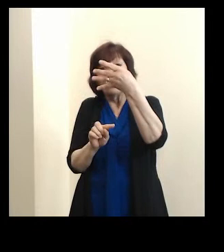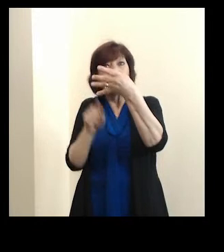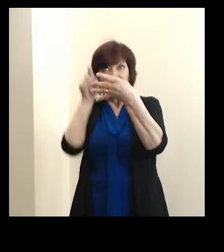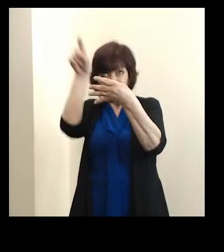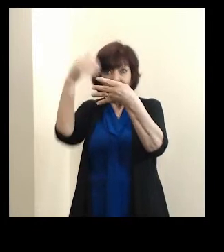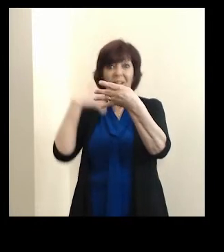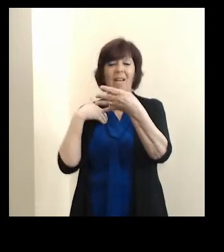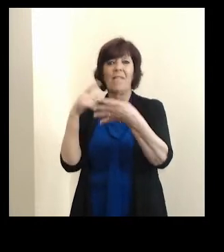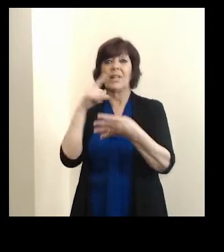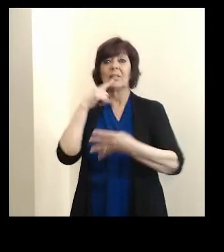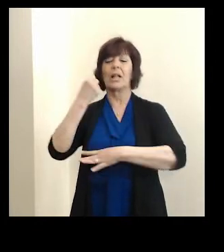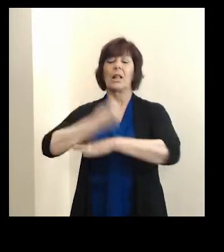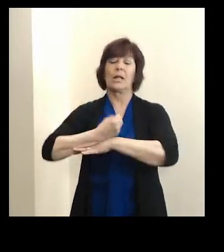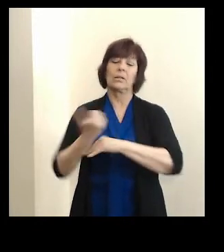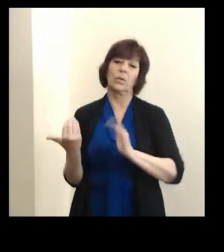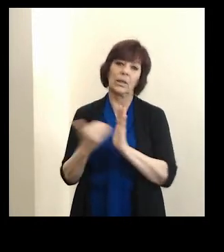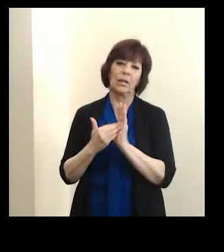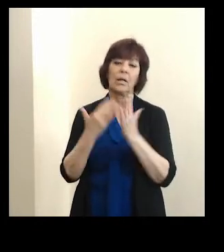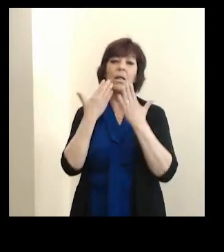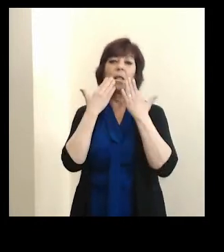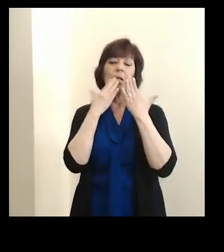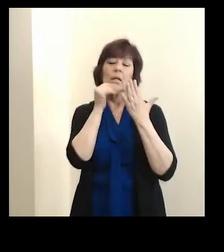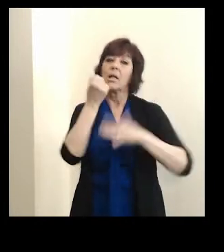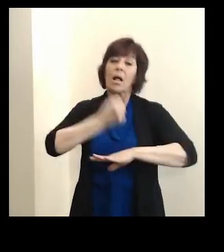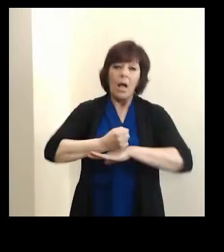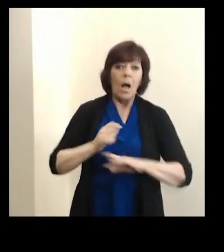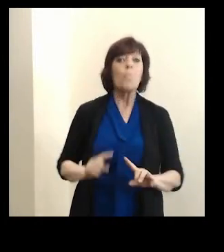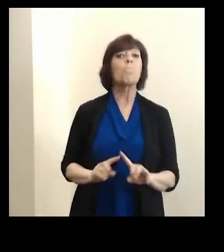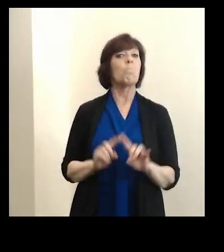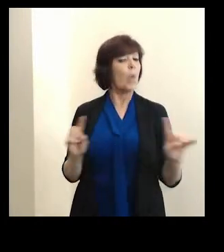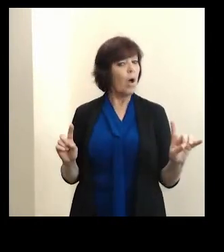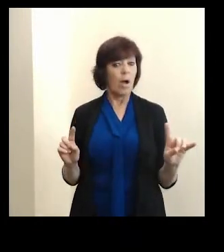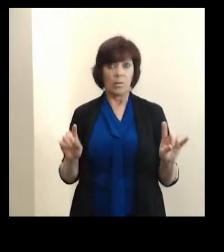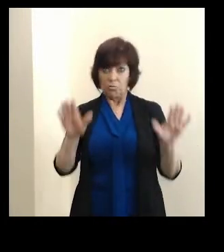are in a lockdown again. Thankfully, we're not in a lockdown, but we are